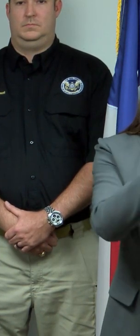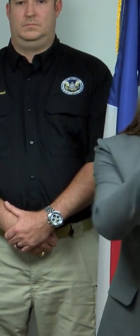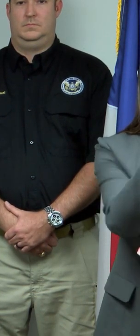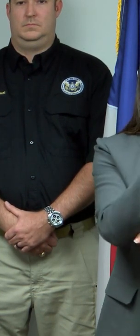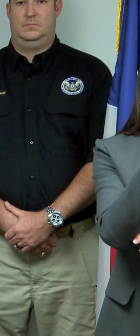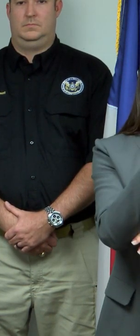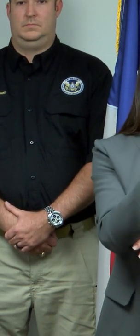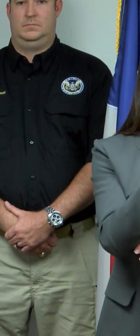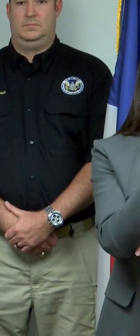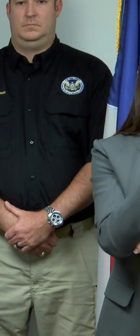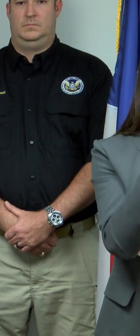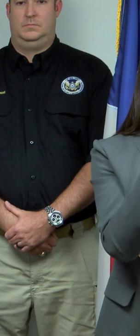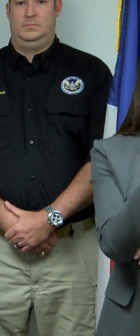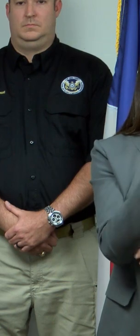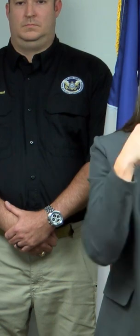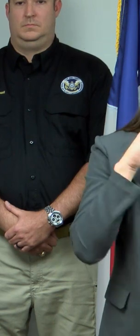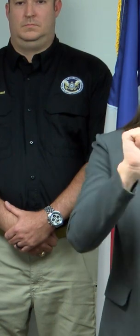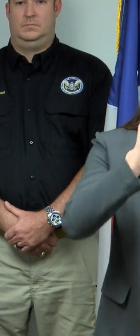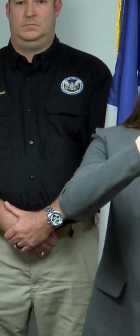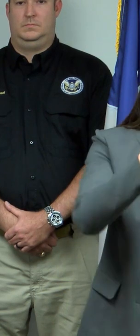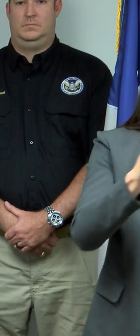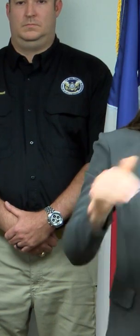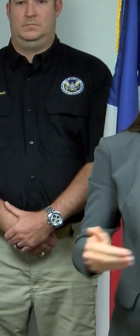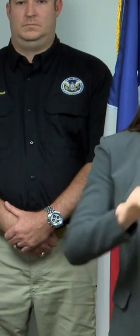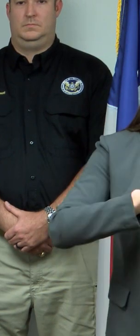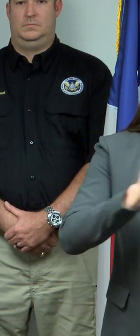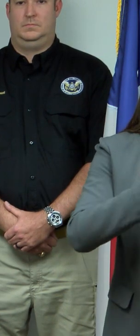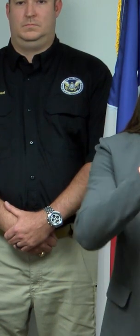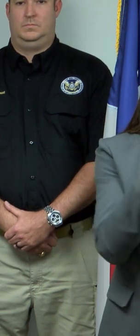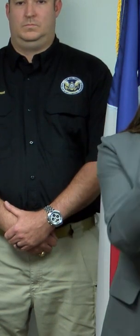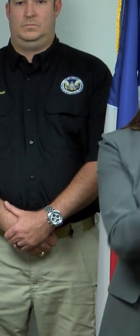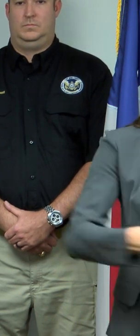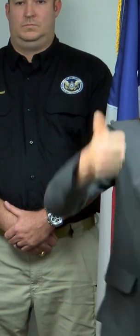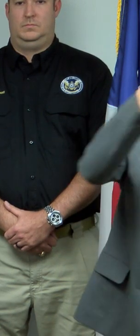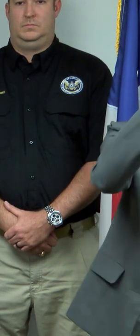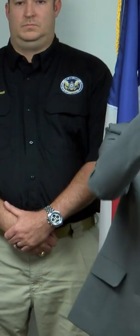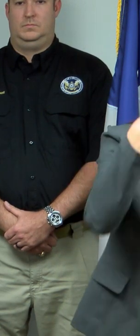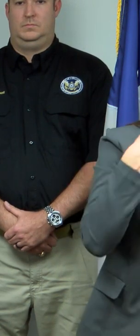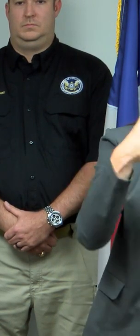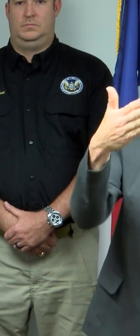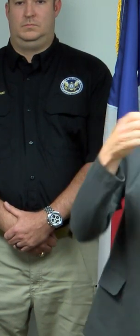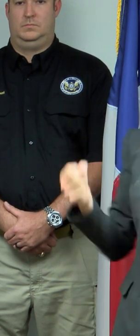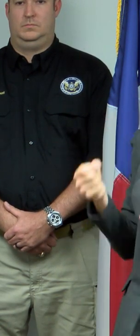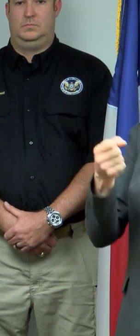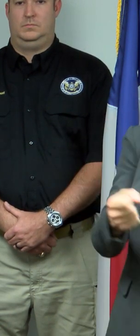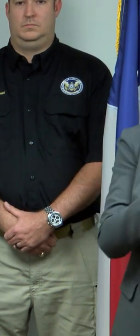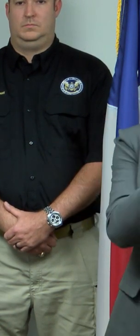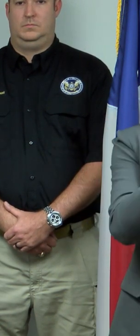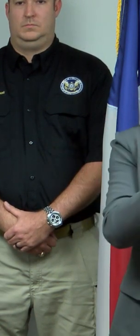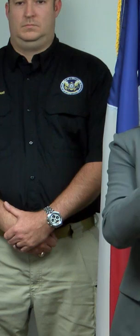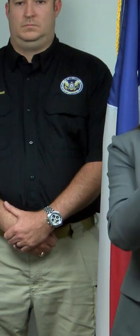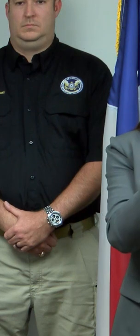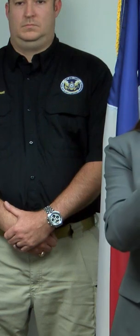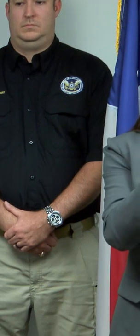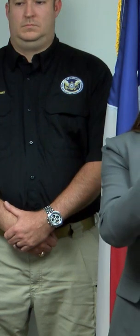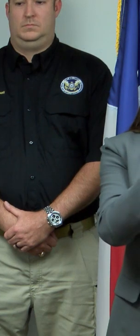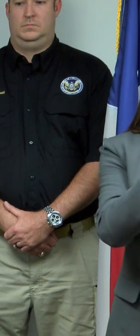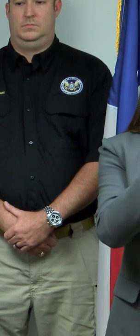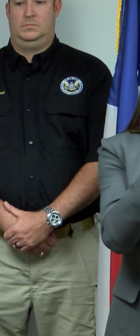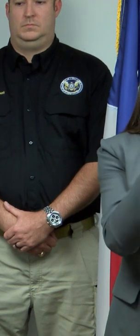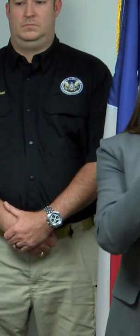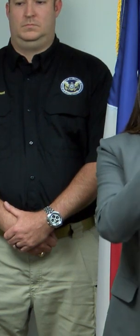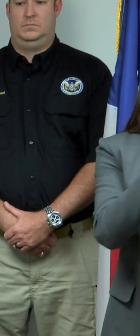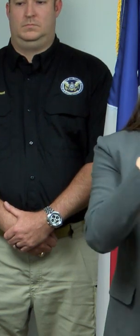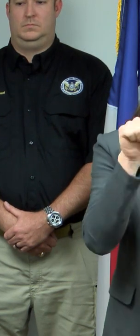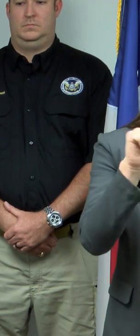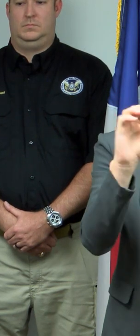At this point, I would like to introduce different department heads, and I wanted to bring up Mark Flathouse, Emergency Coordinator,